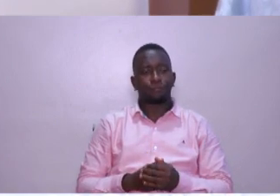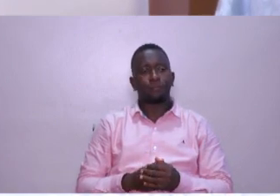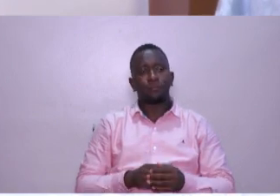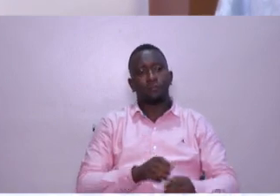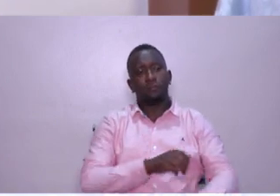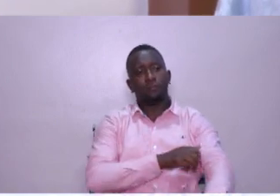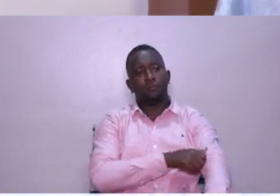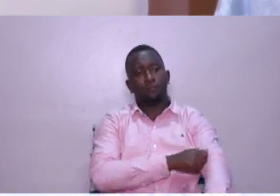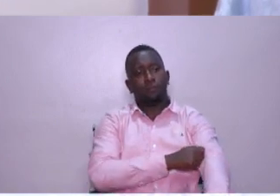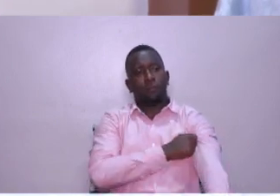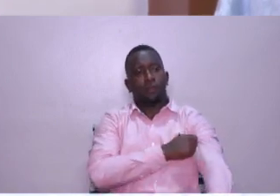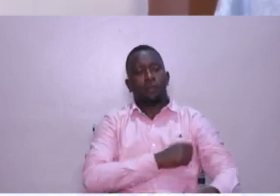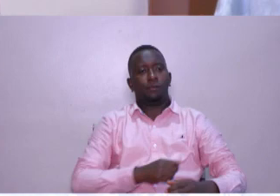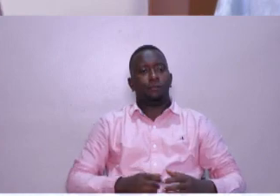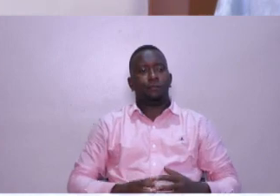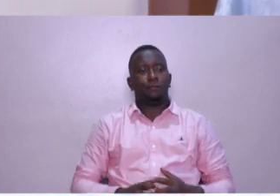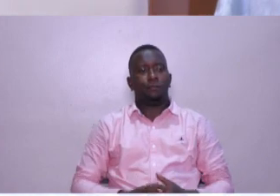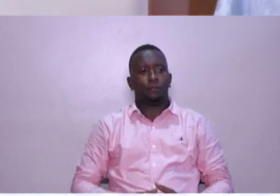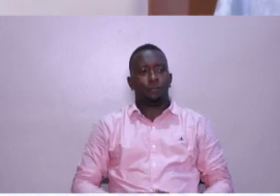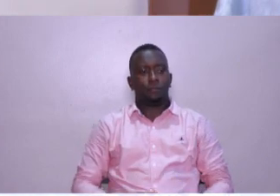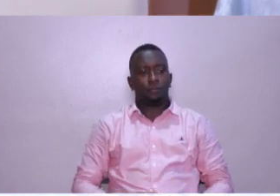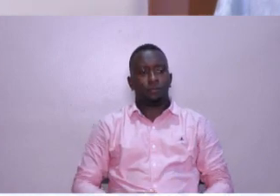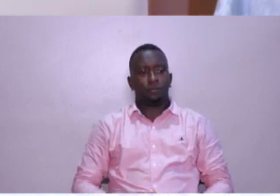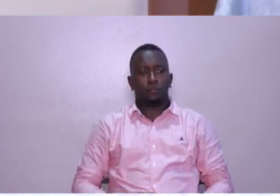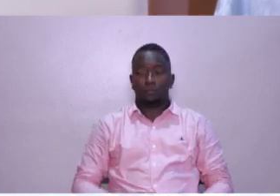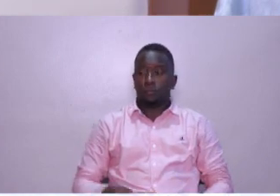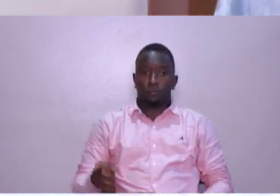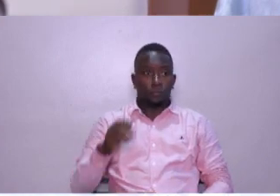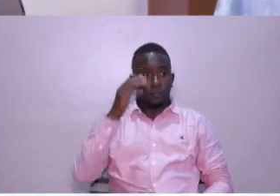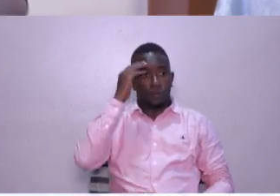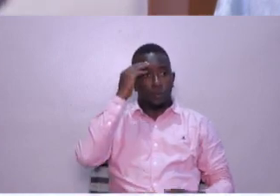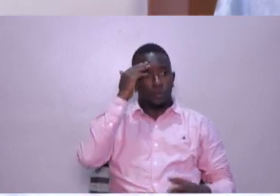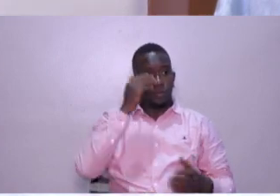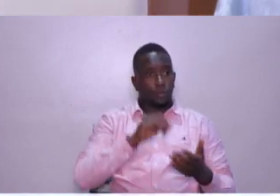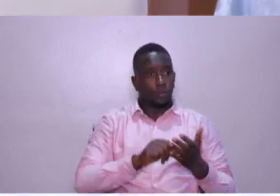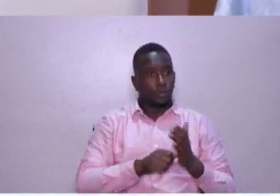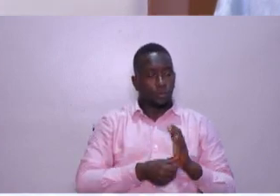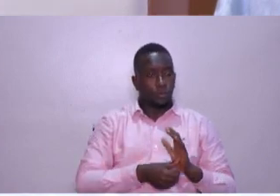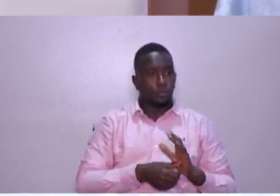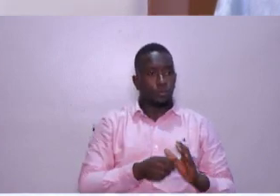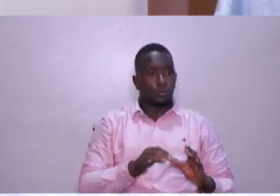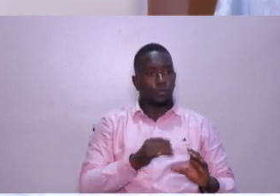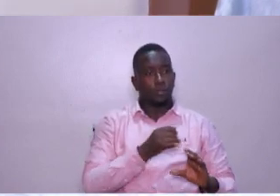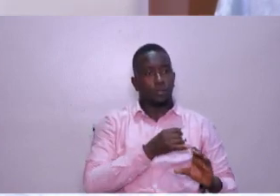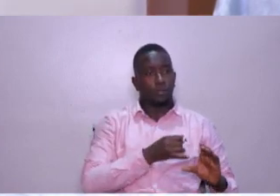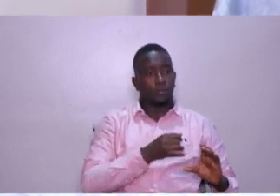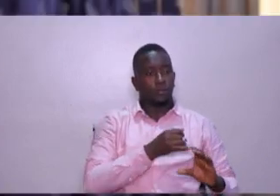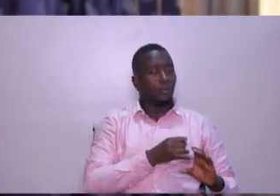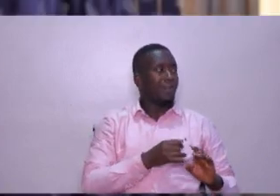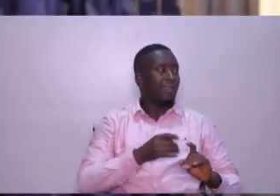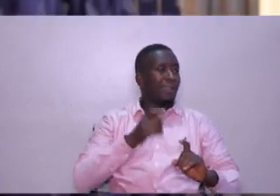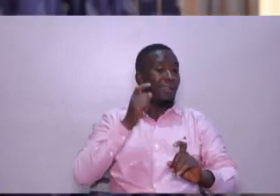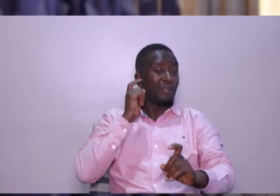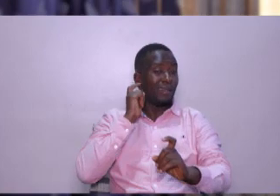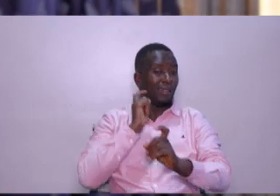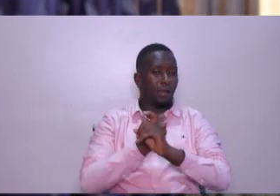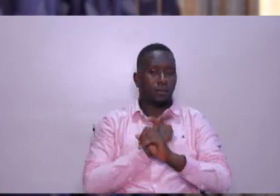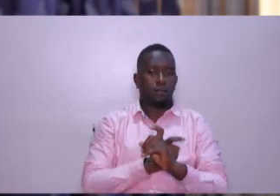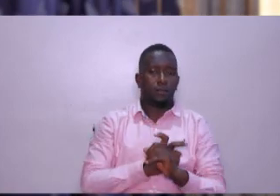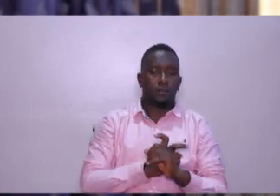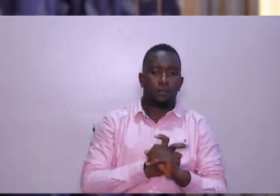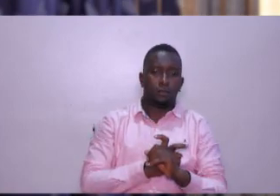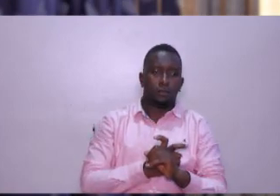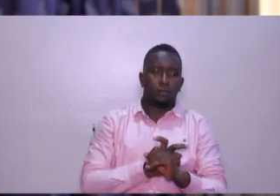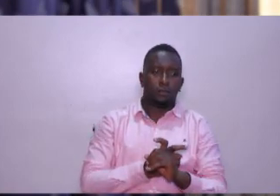it's a good one. yeah, you know issues of accessibility, Charles, they're really complicated. We